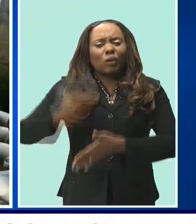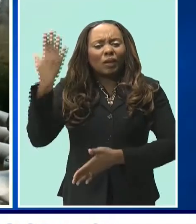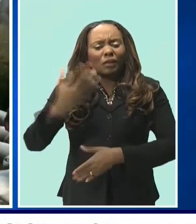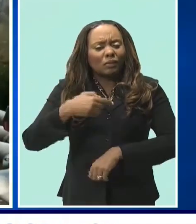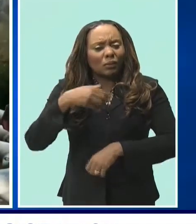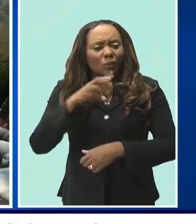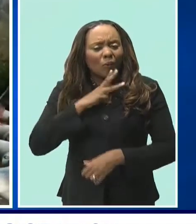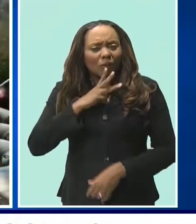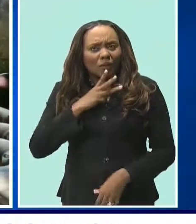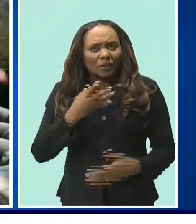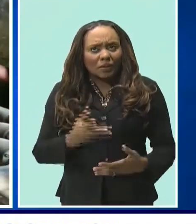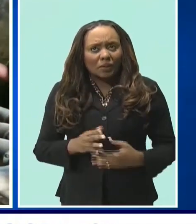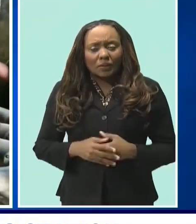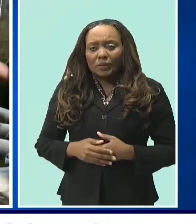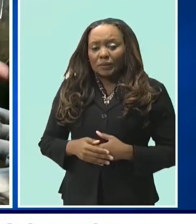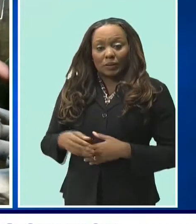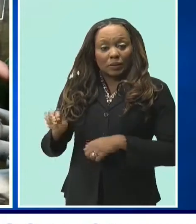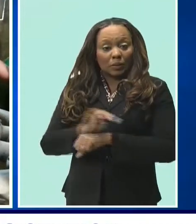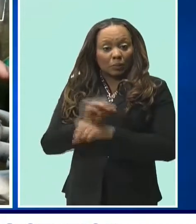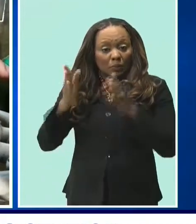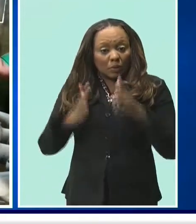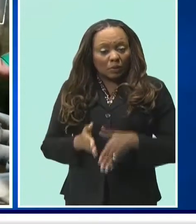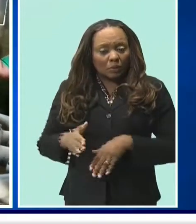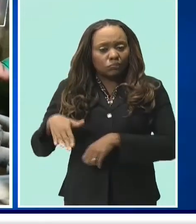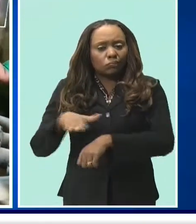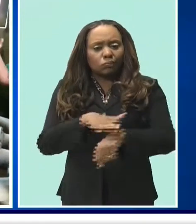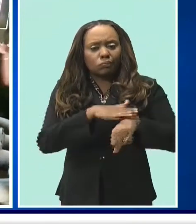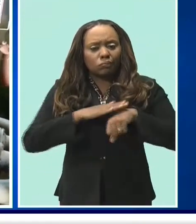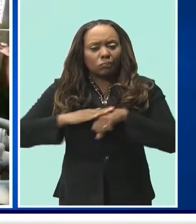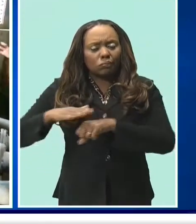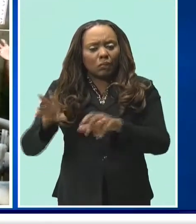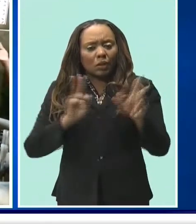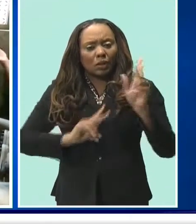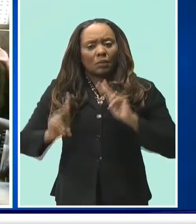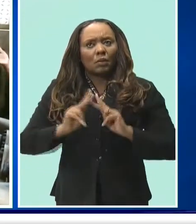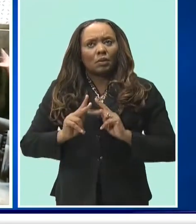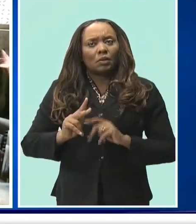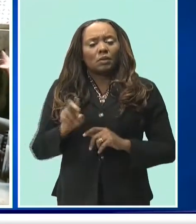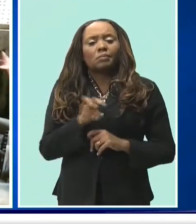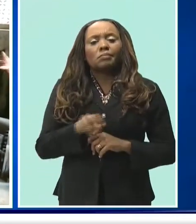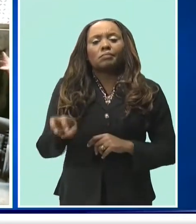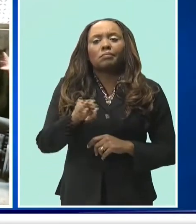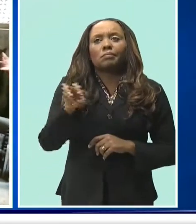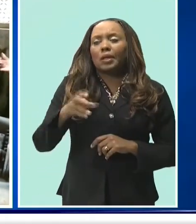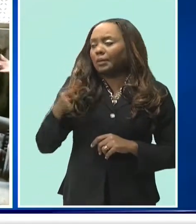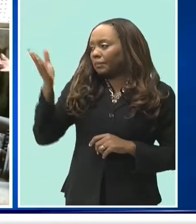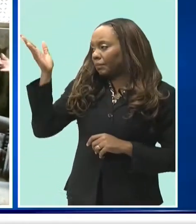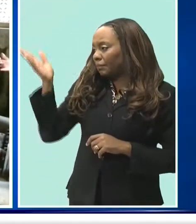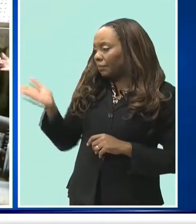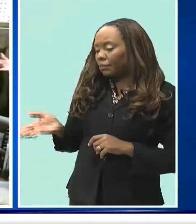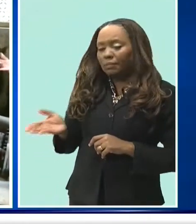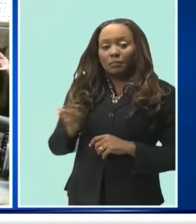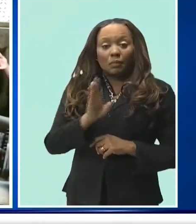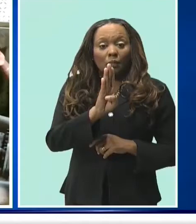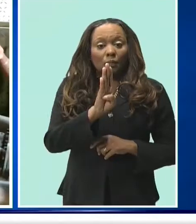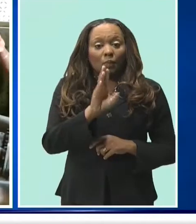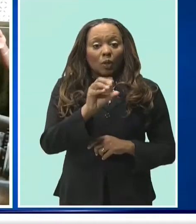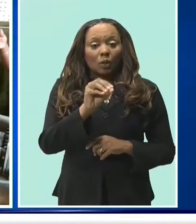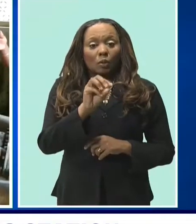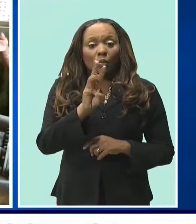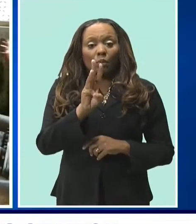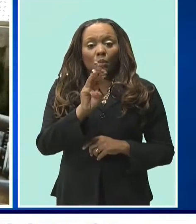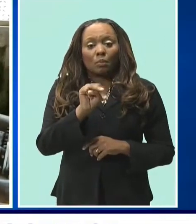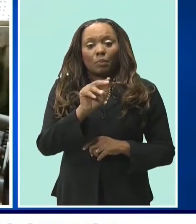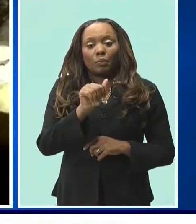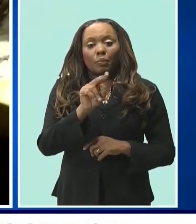The warning from Water Resources Minister Wilfred Abrams came after a tour of the Bowmanston aquifer. Low water